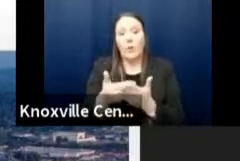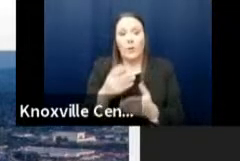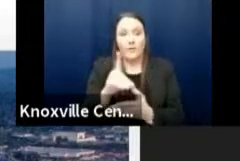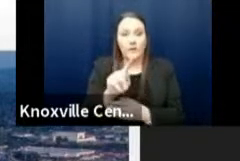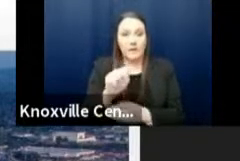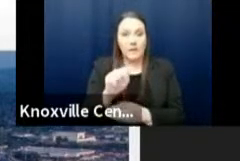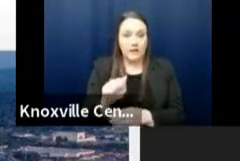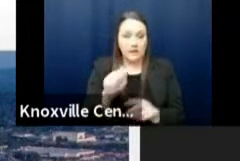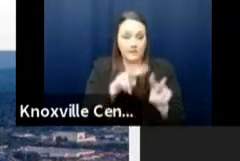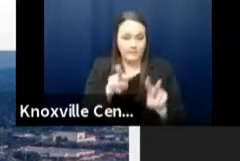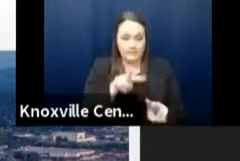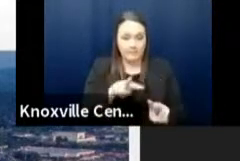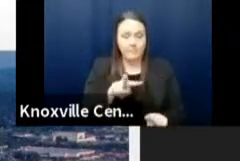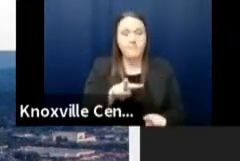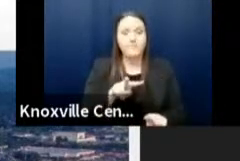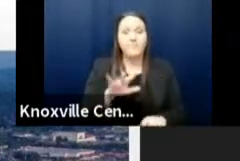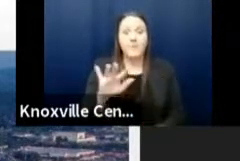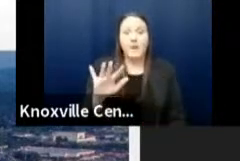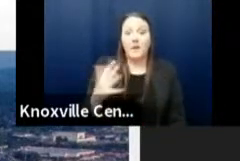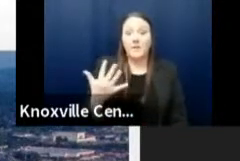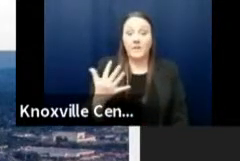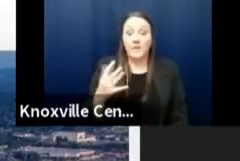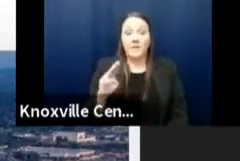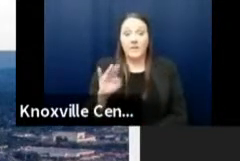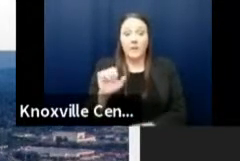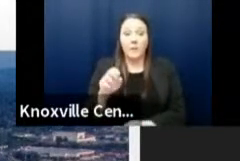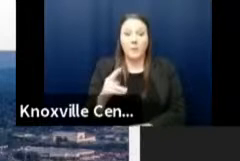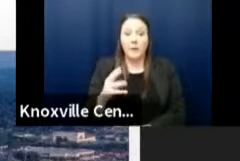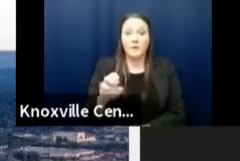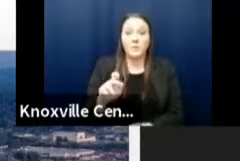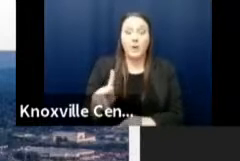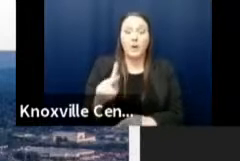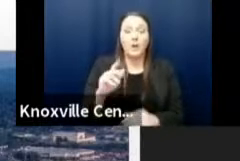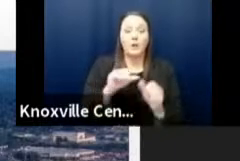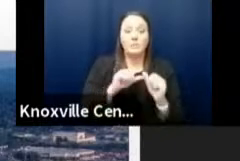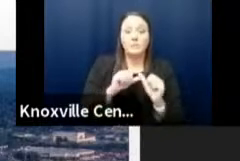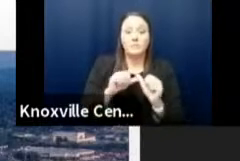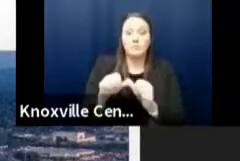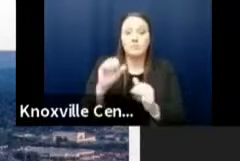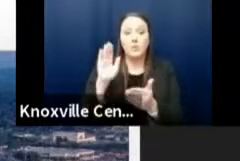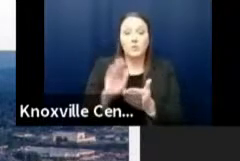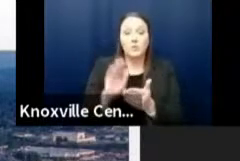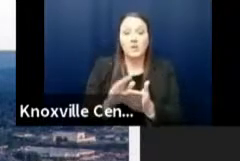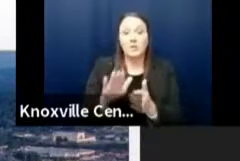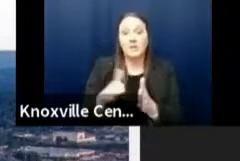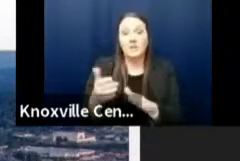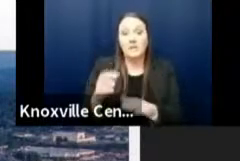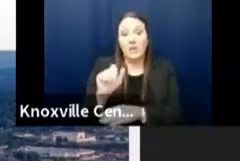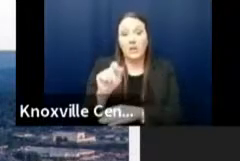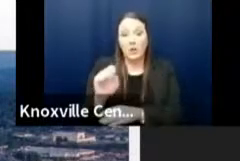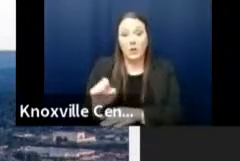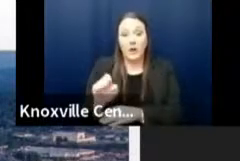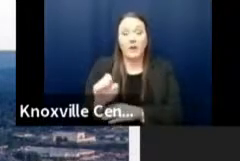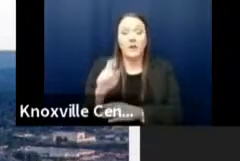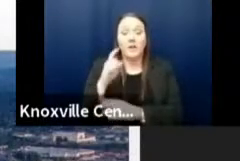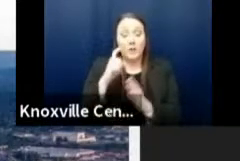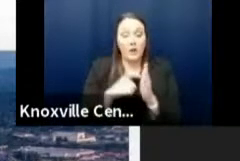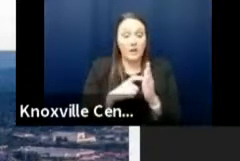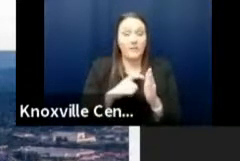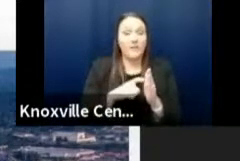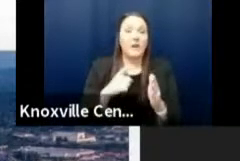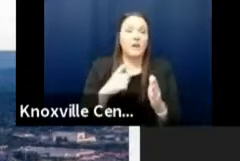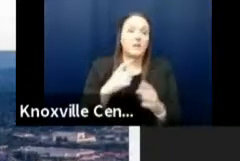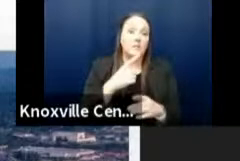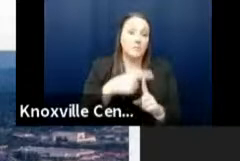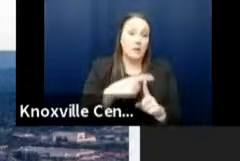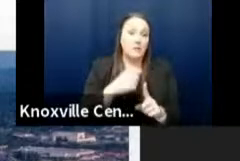consideration. And our 5th benchmark, sustained or decreased COVID-19 related death rate for identified positive or probable